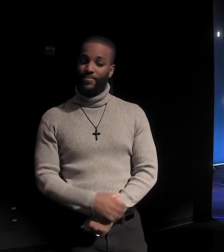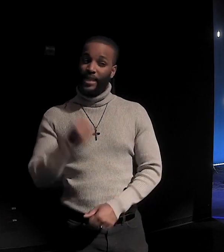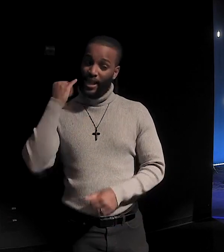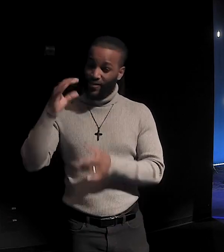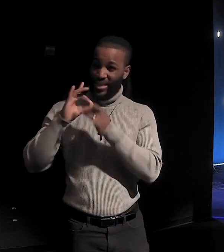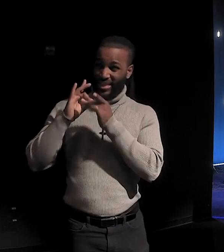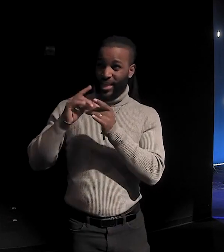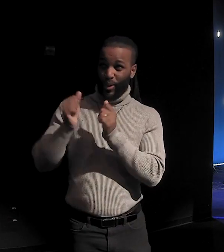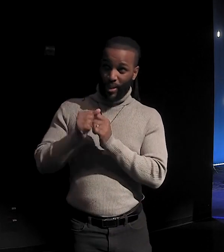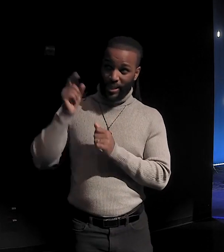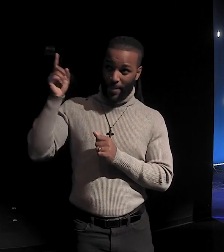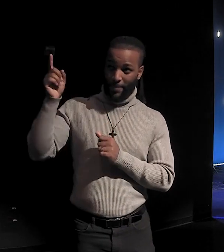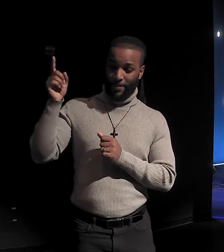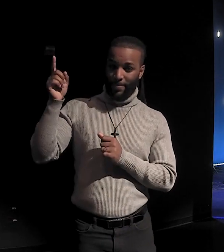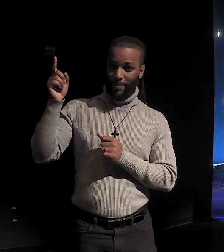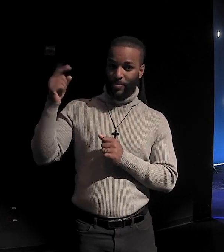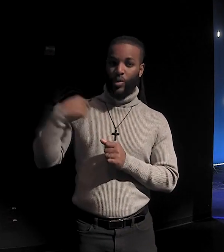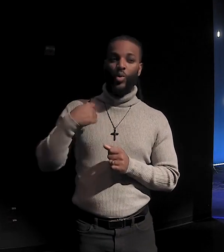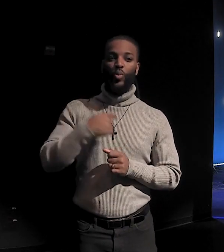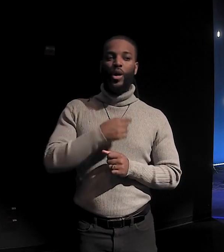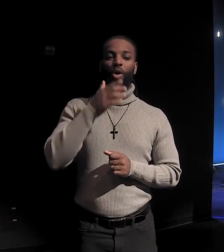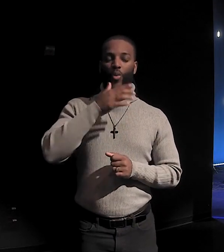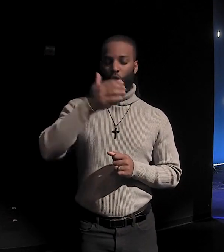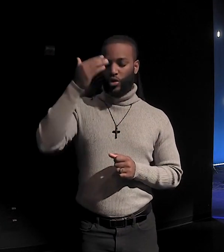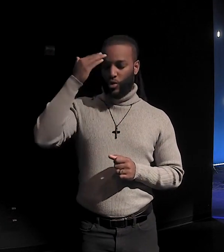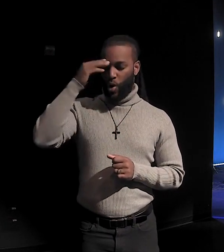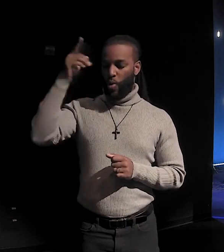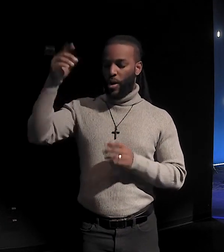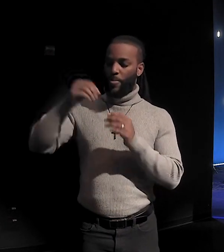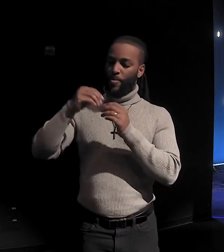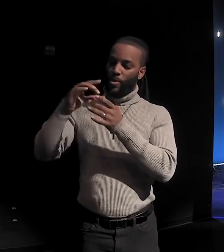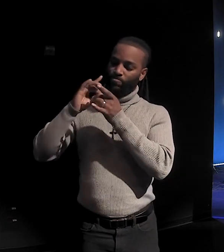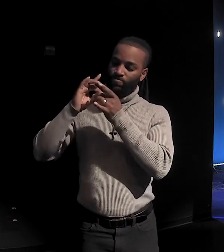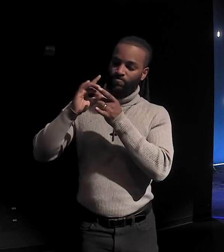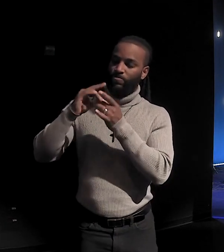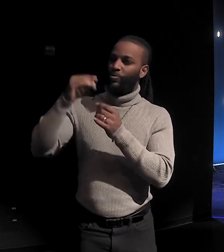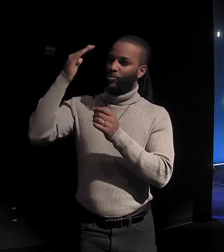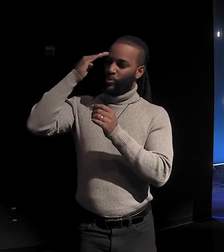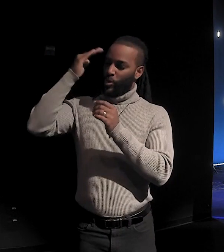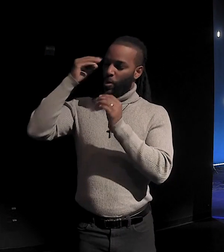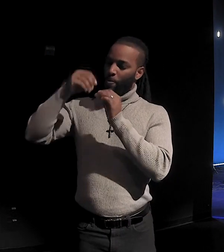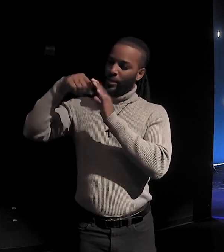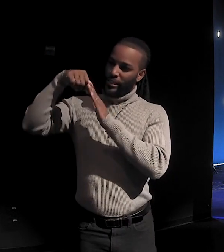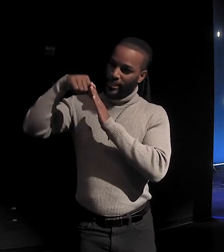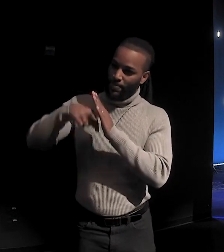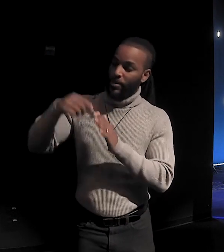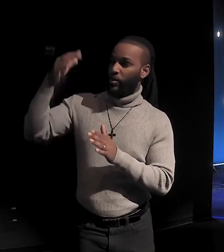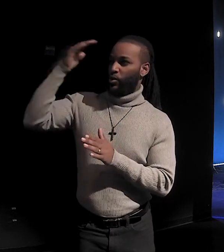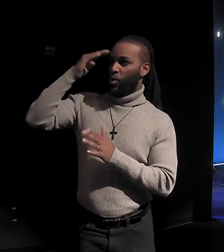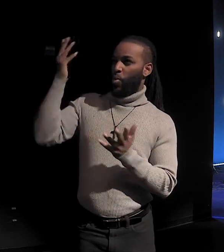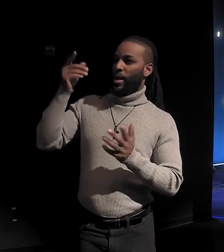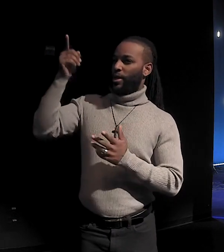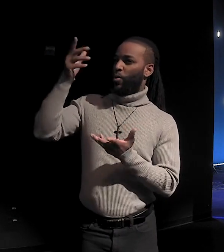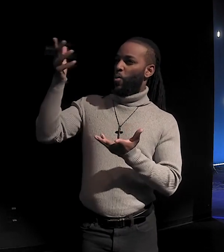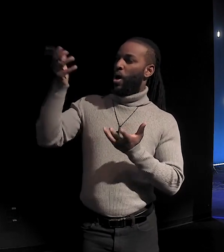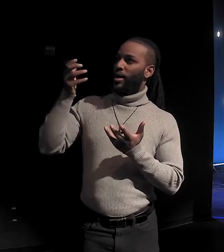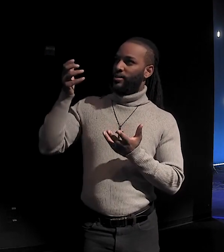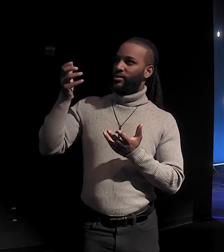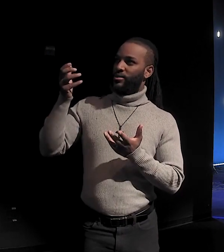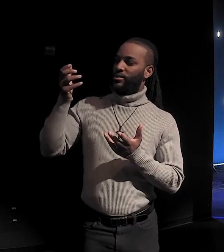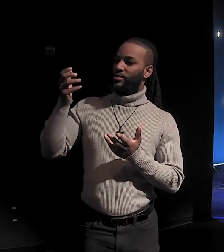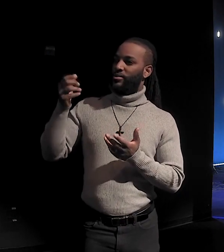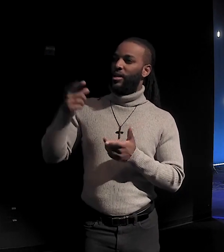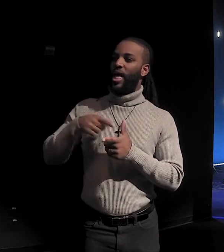with Him, we will know Him more intimately. We'll know Him more deeply. We'll know what He wants. And